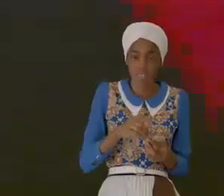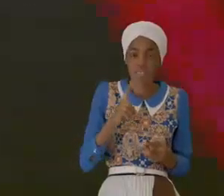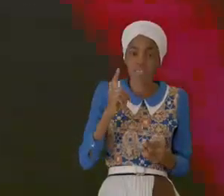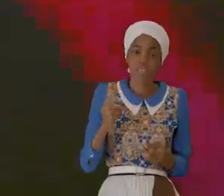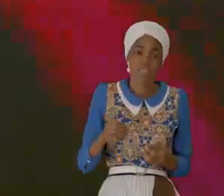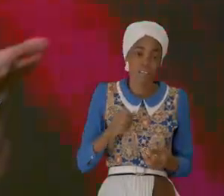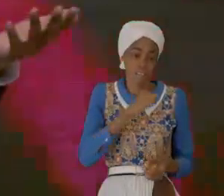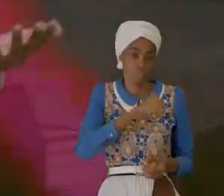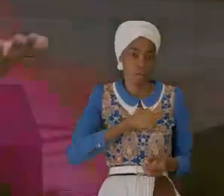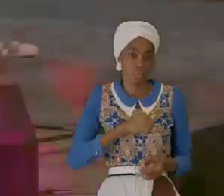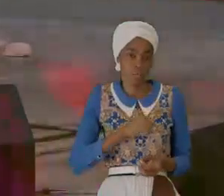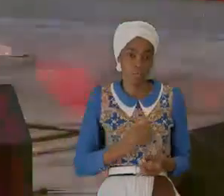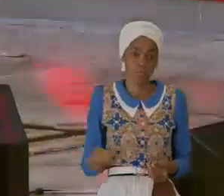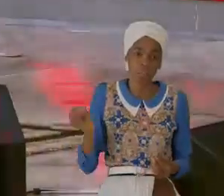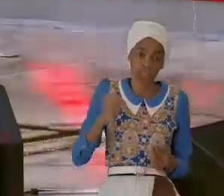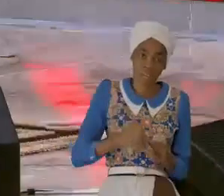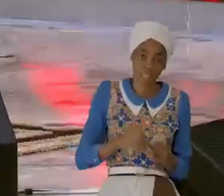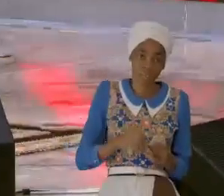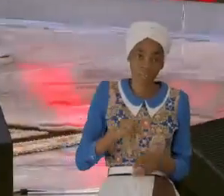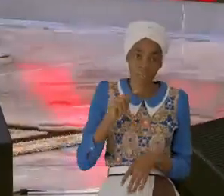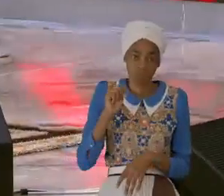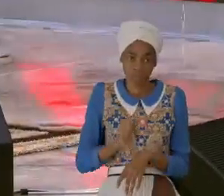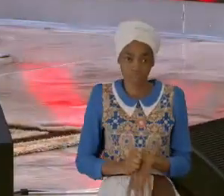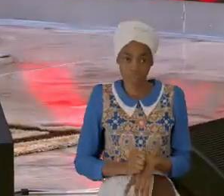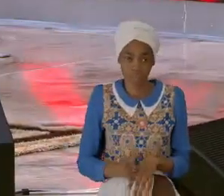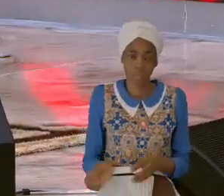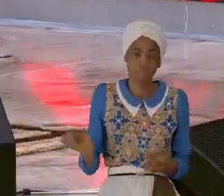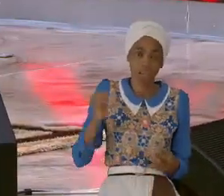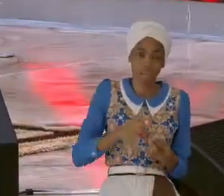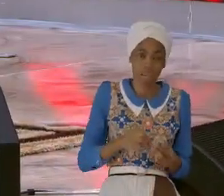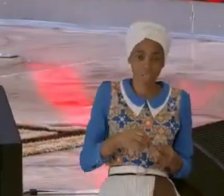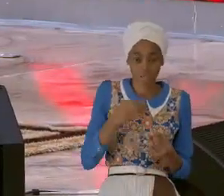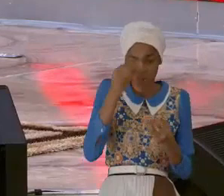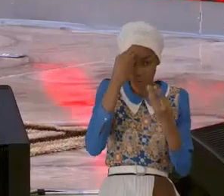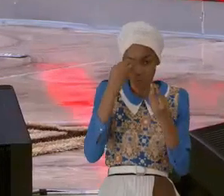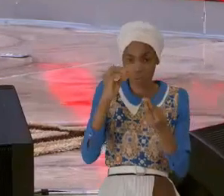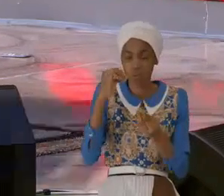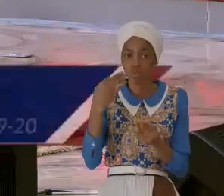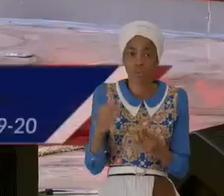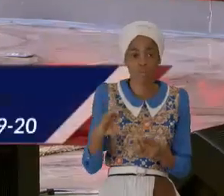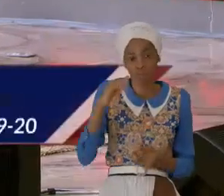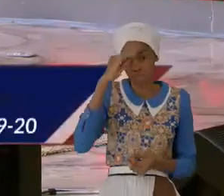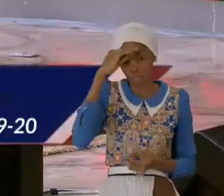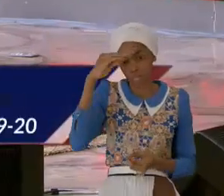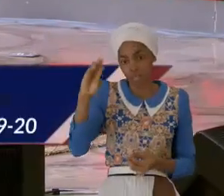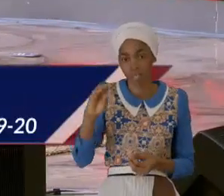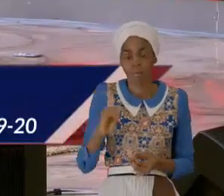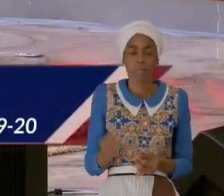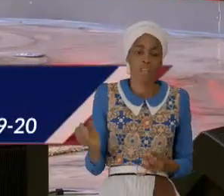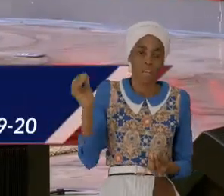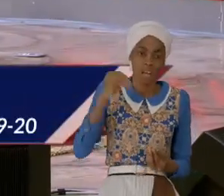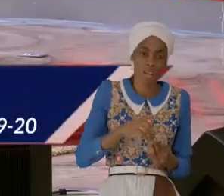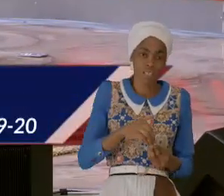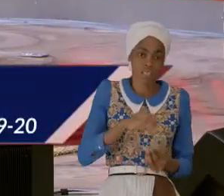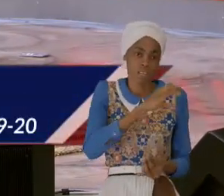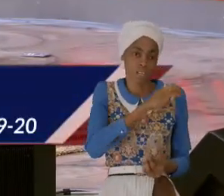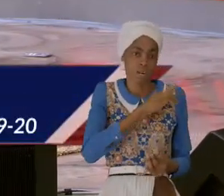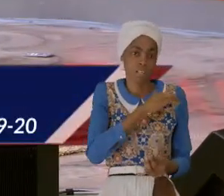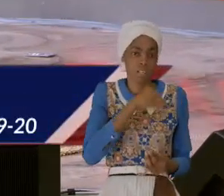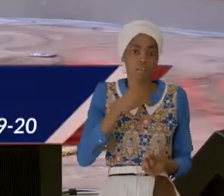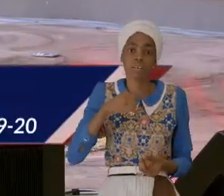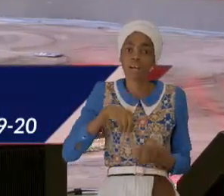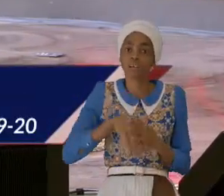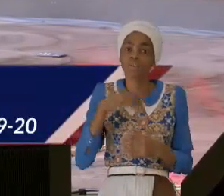tradition, add opinions of men, add the character out of depravity,